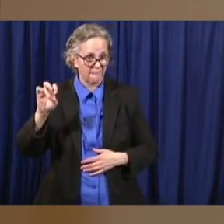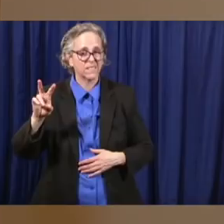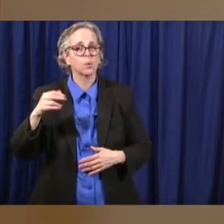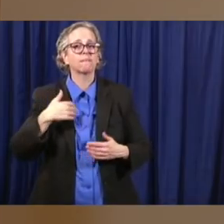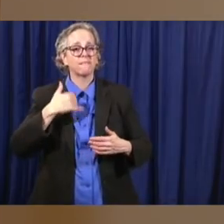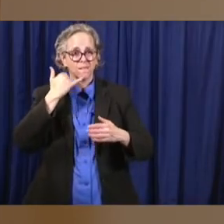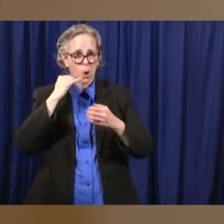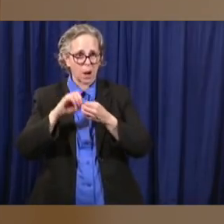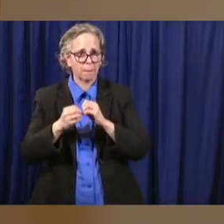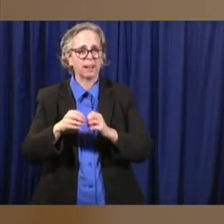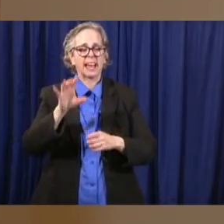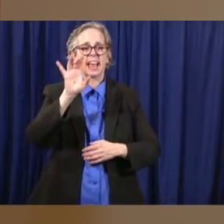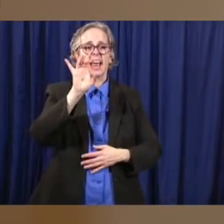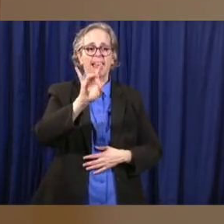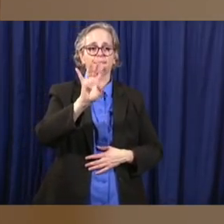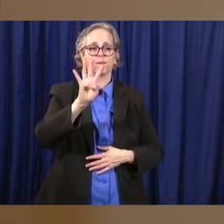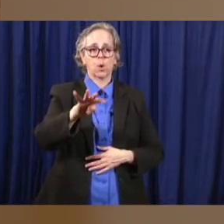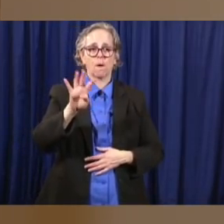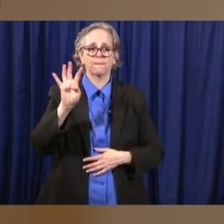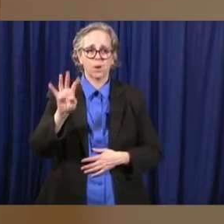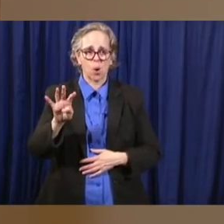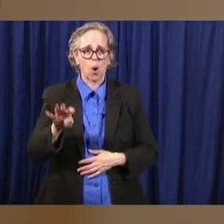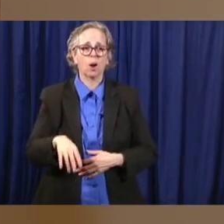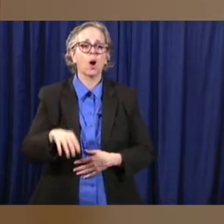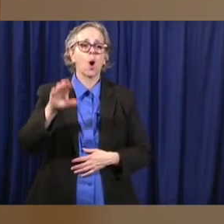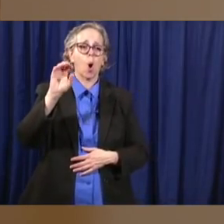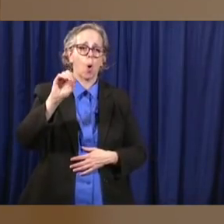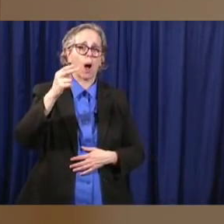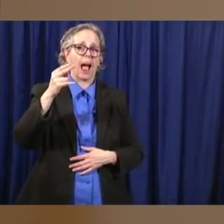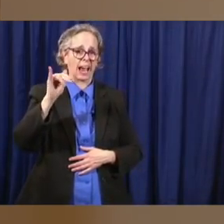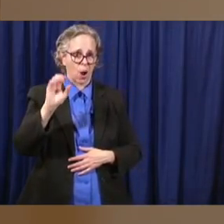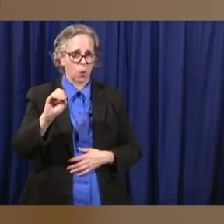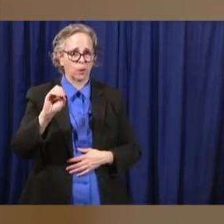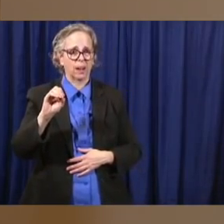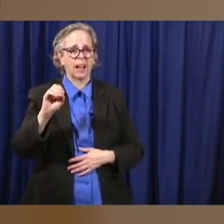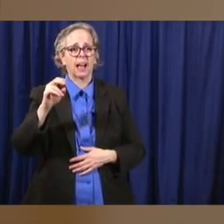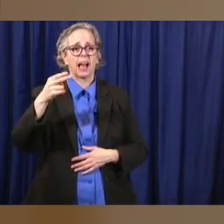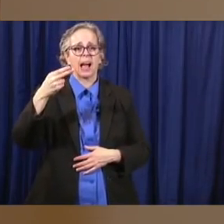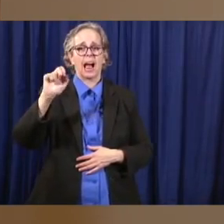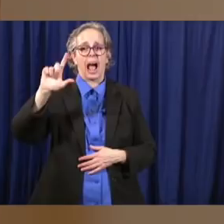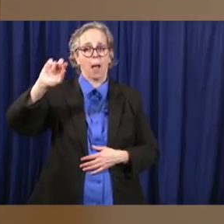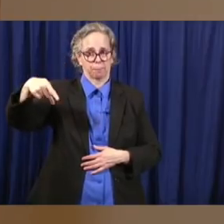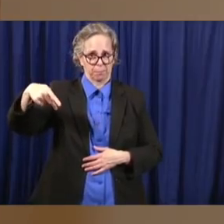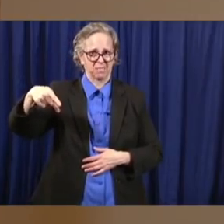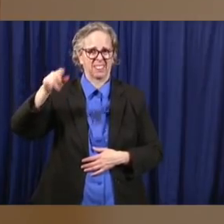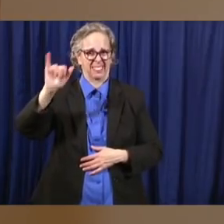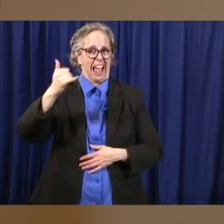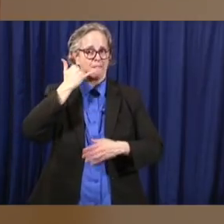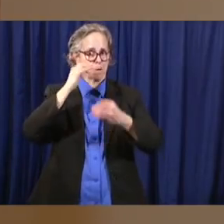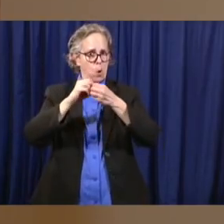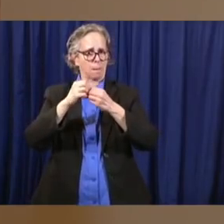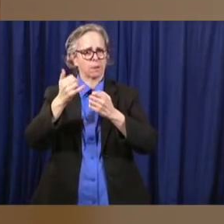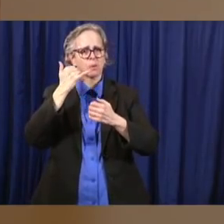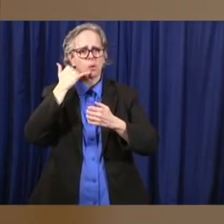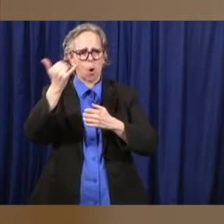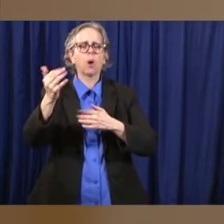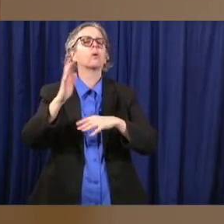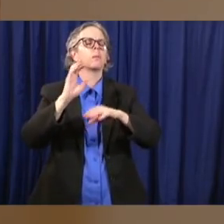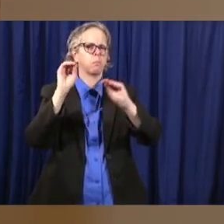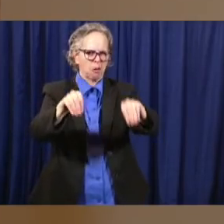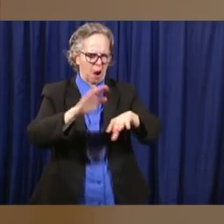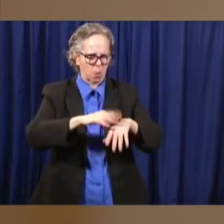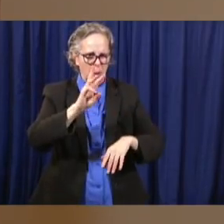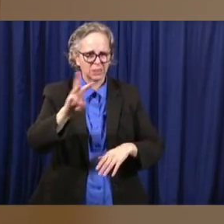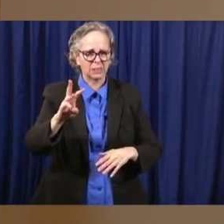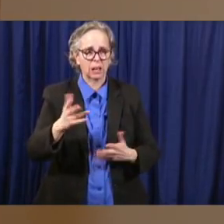844-OHIO-HELP, and that'll be on our website. The National Domestic Violence Hotline, and you can actually text for help.